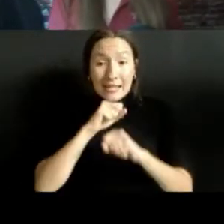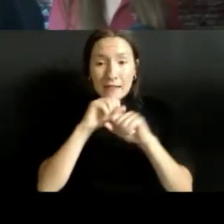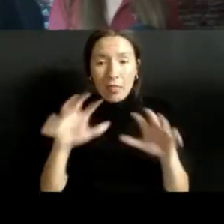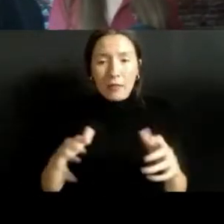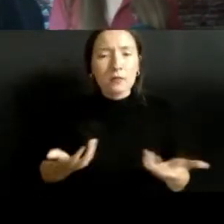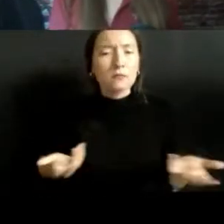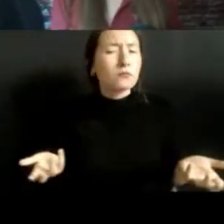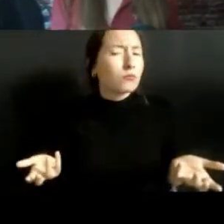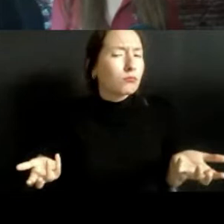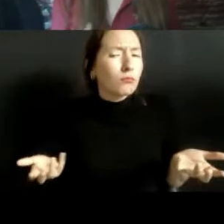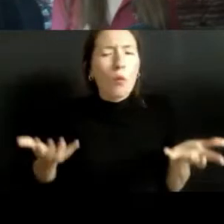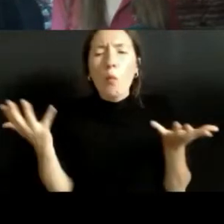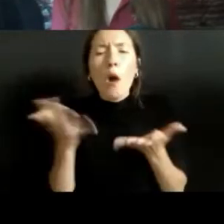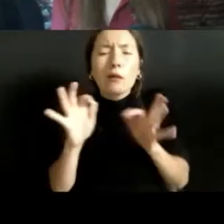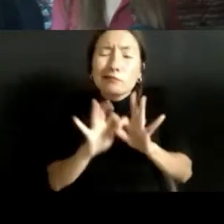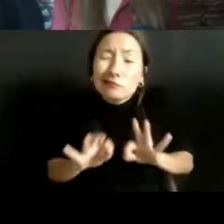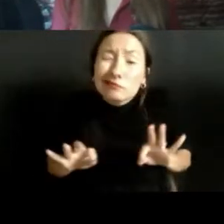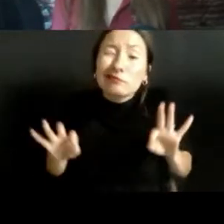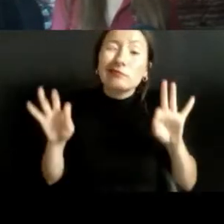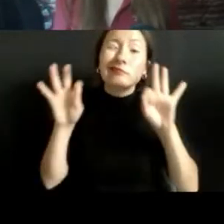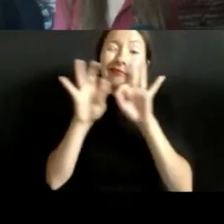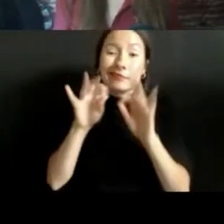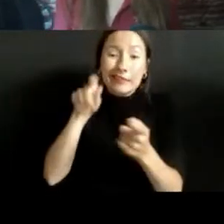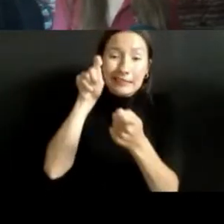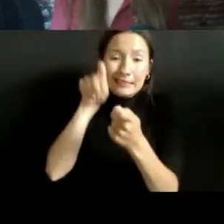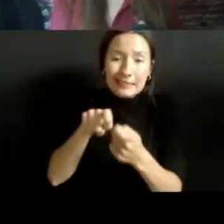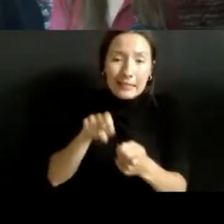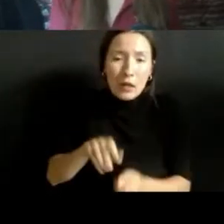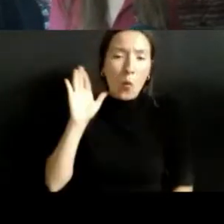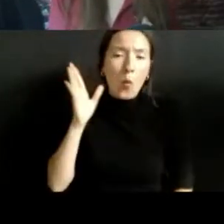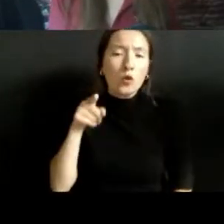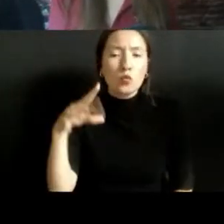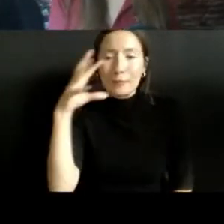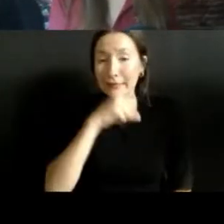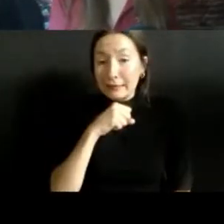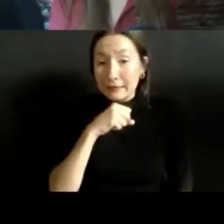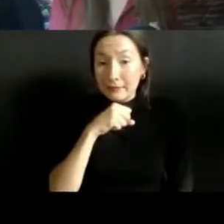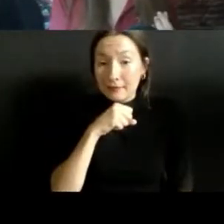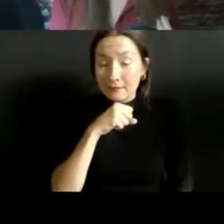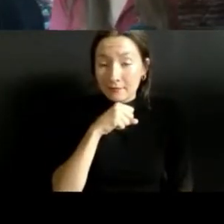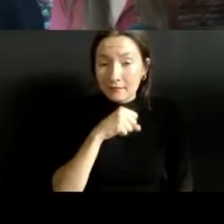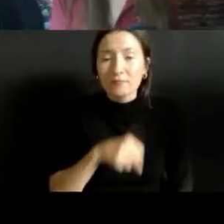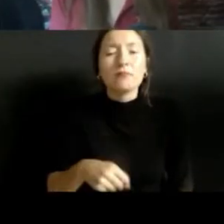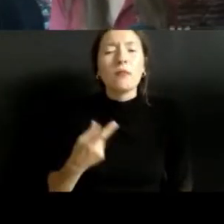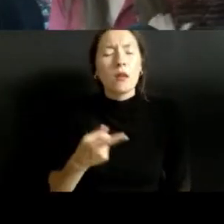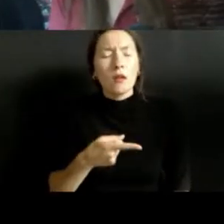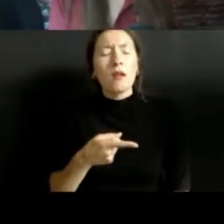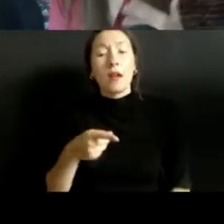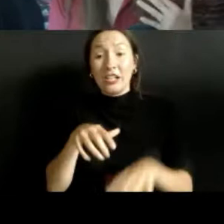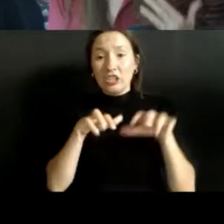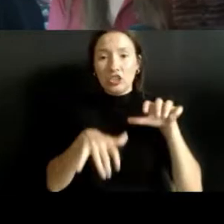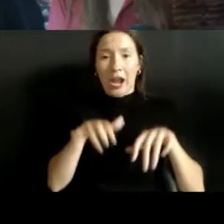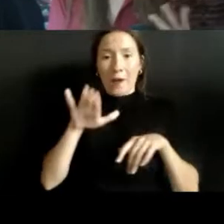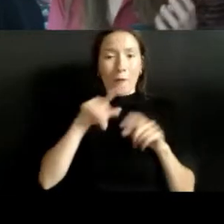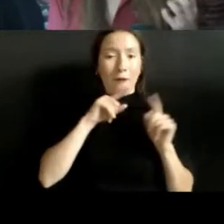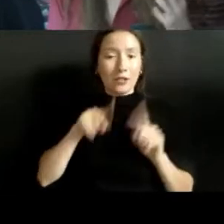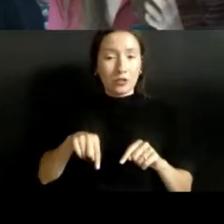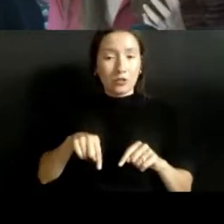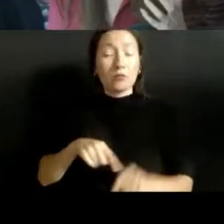screen, what key details would you miss? And I'd like you to let me know in chat. So in chat, as